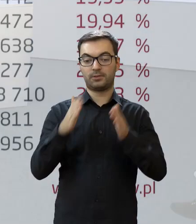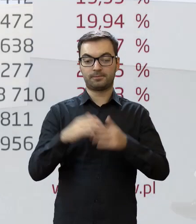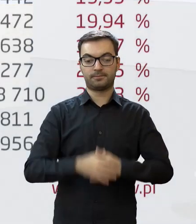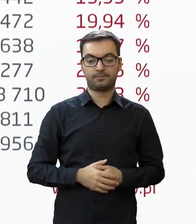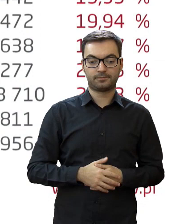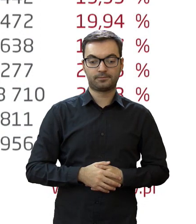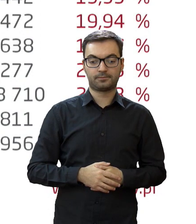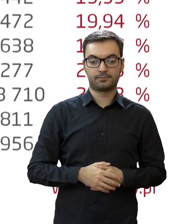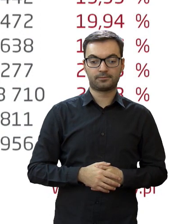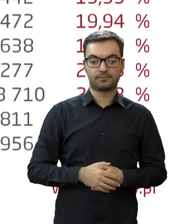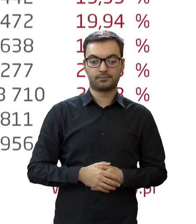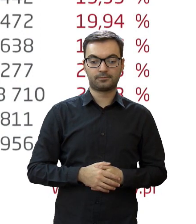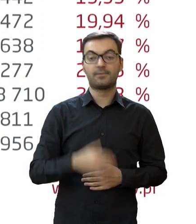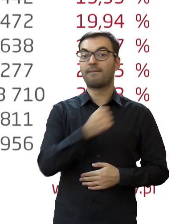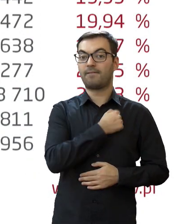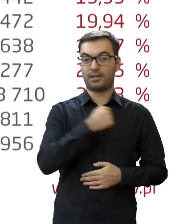21.05%.